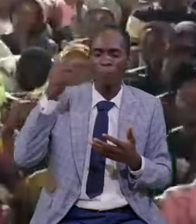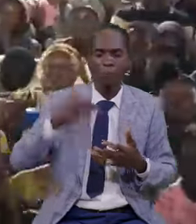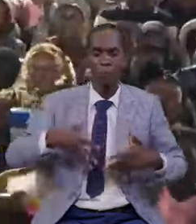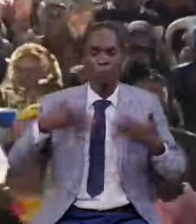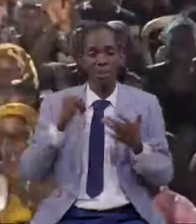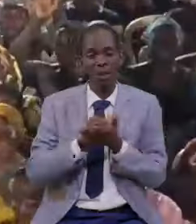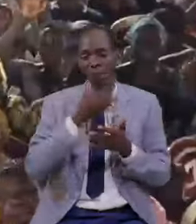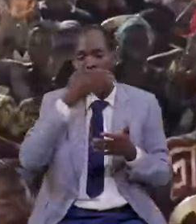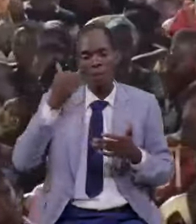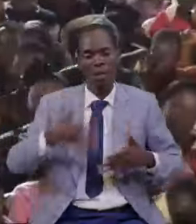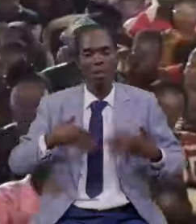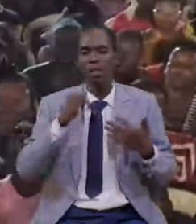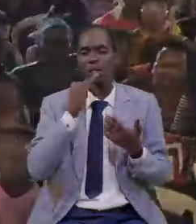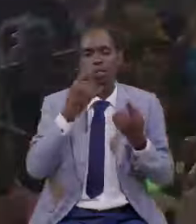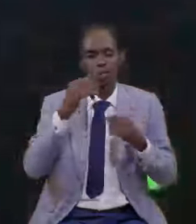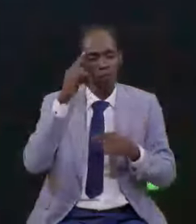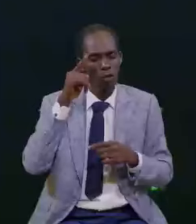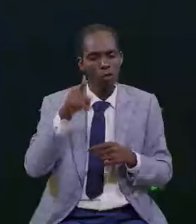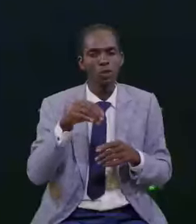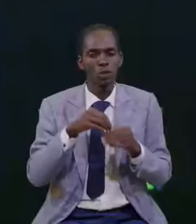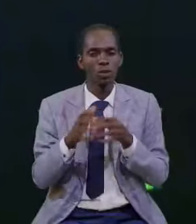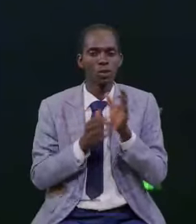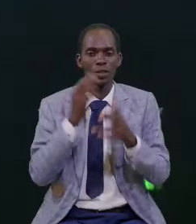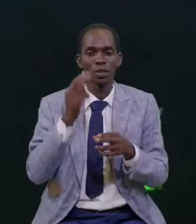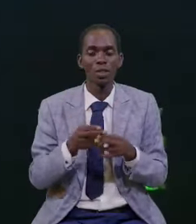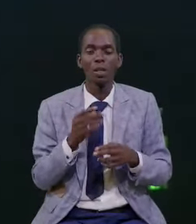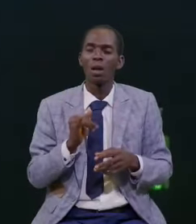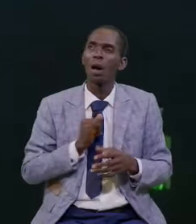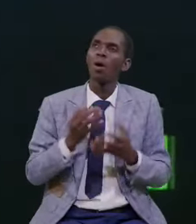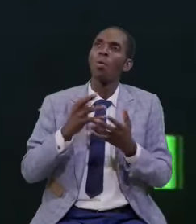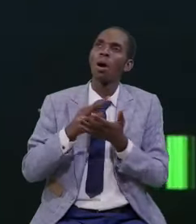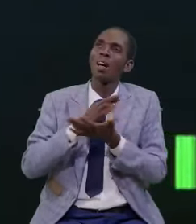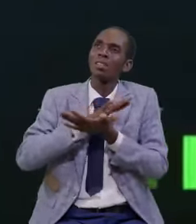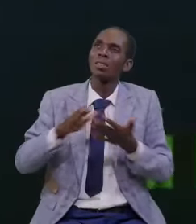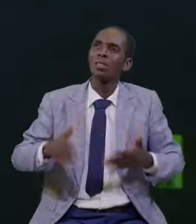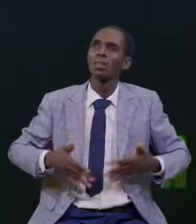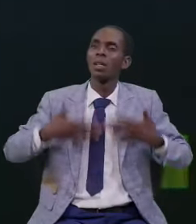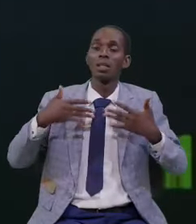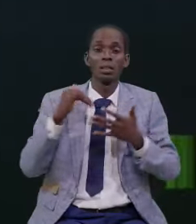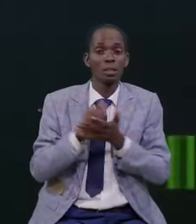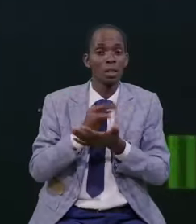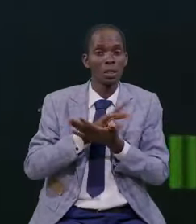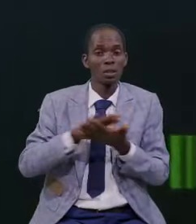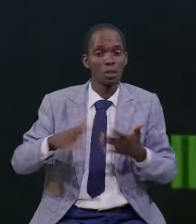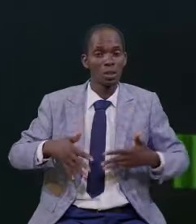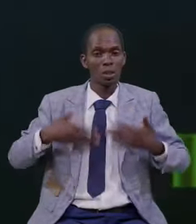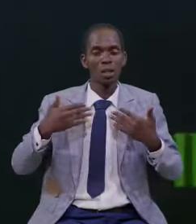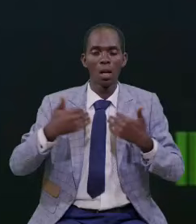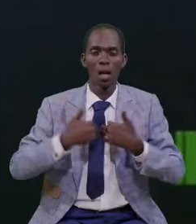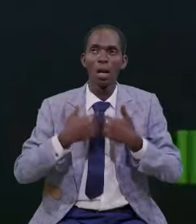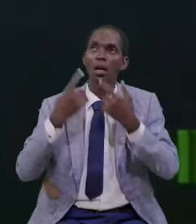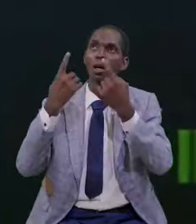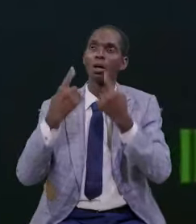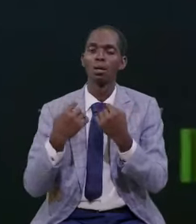tonight. I want a righteous life, that righteous life has come tonight. Go and